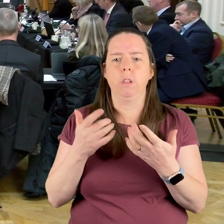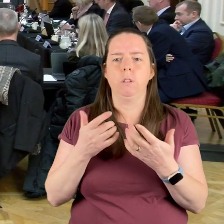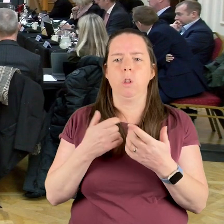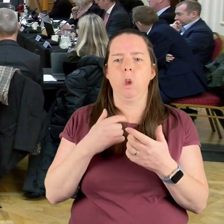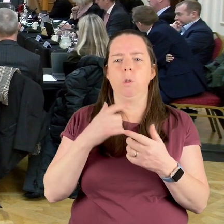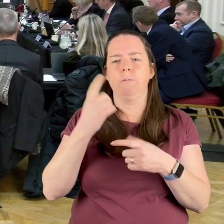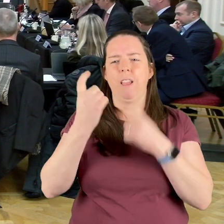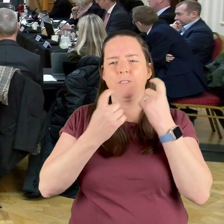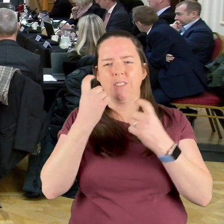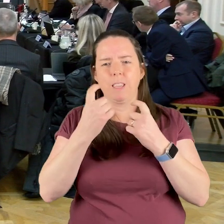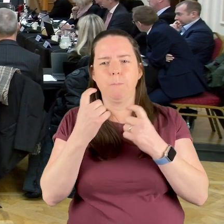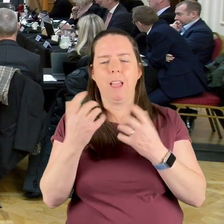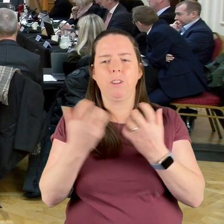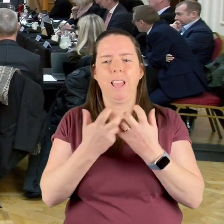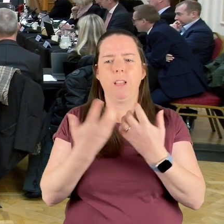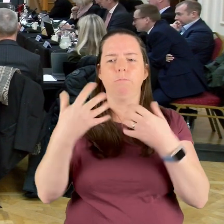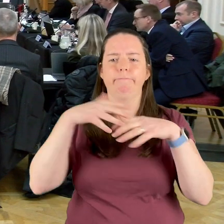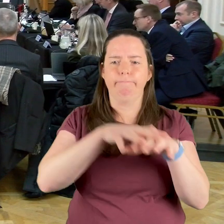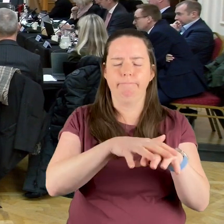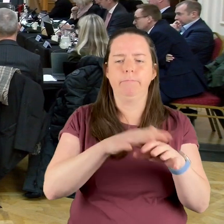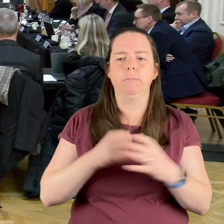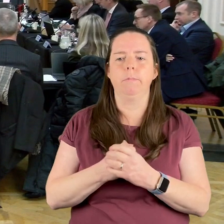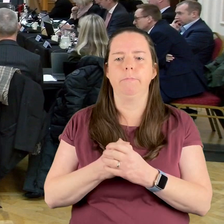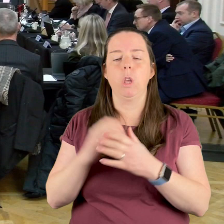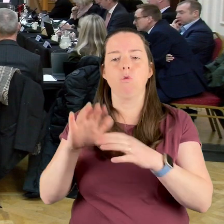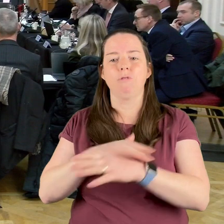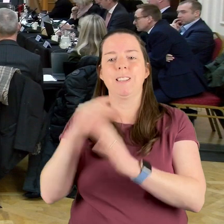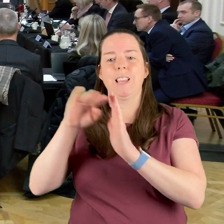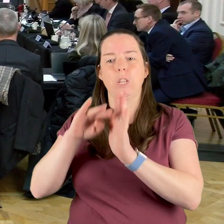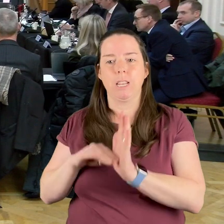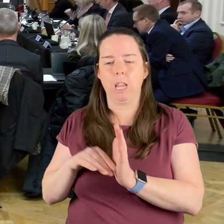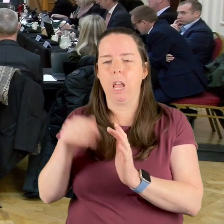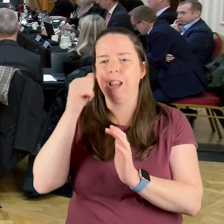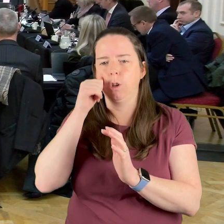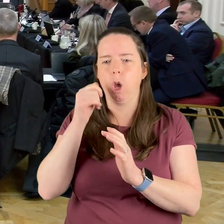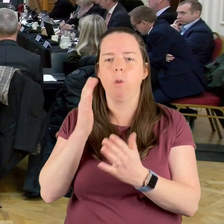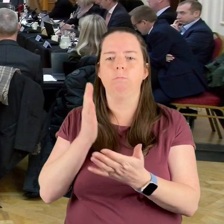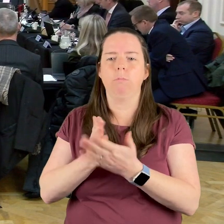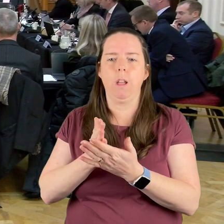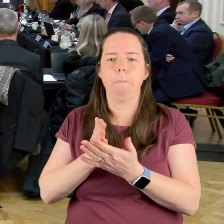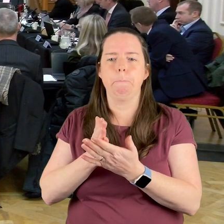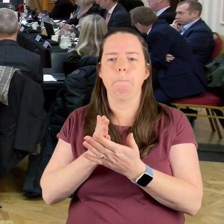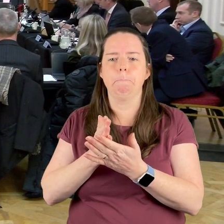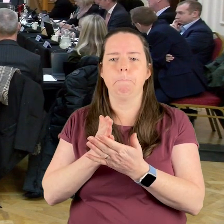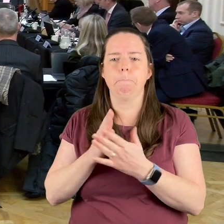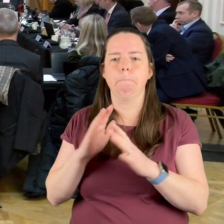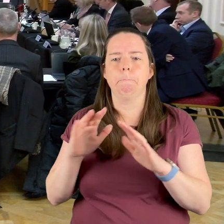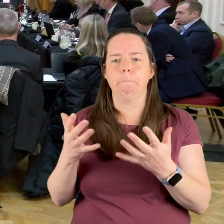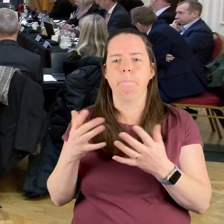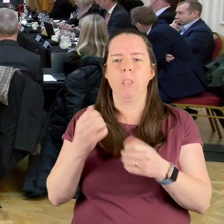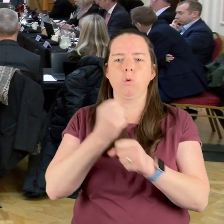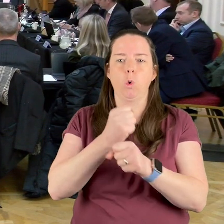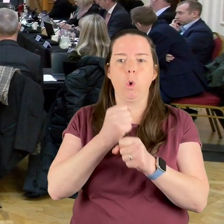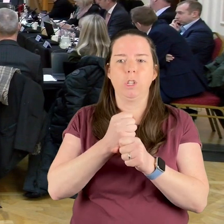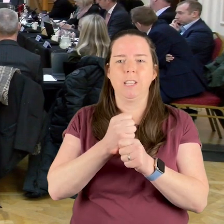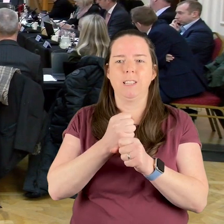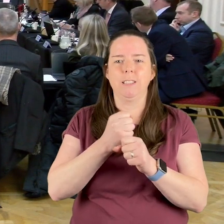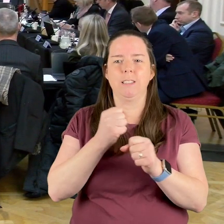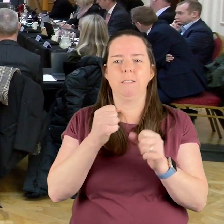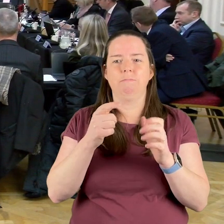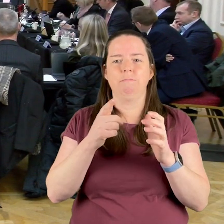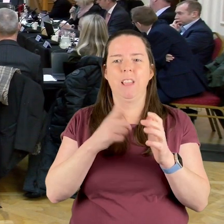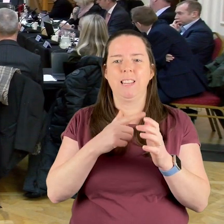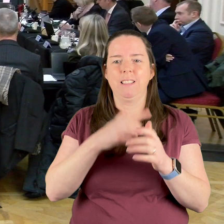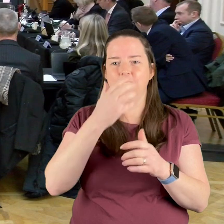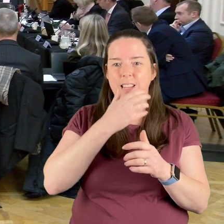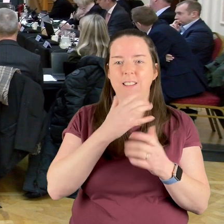better on that. So Dagmar, happy to talk to you about how we might think about how we weave that through this. The Green Agenda, well,